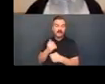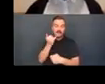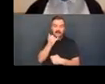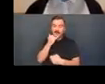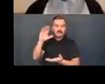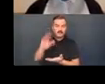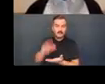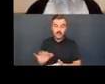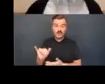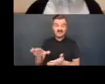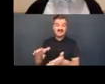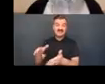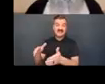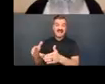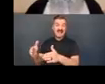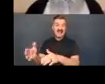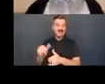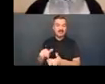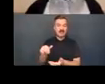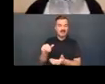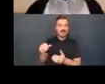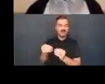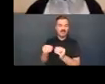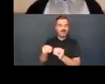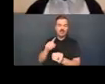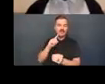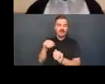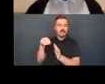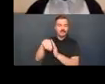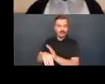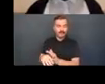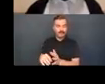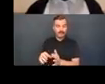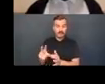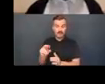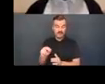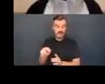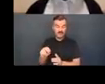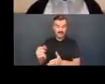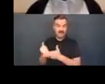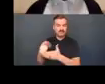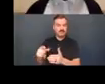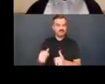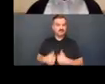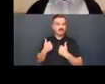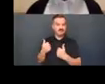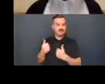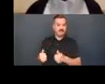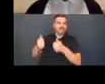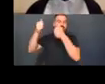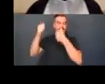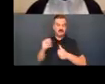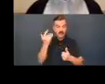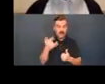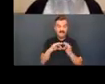mortality in the case of it's particularly in the case of long-term care and acute care because families went in and fed and